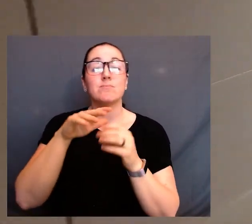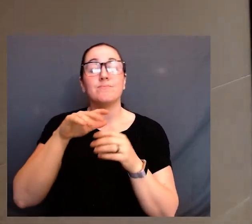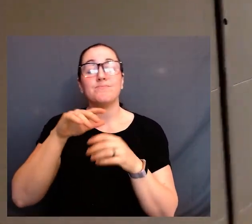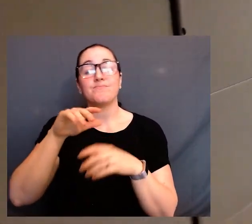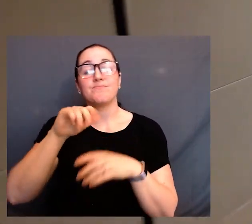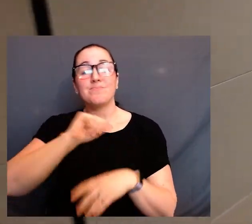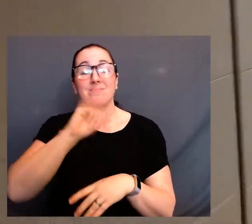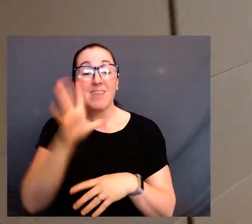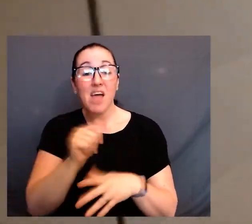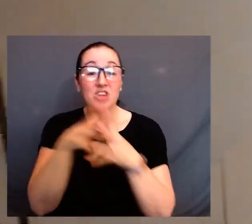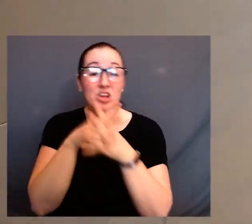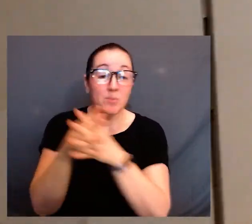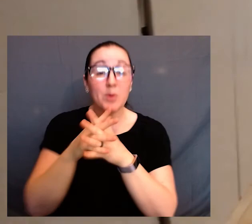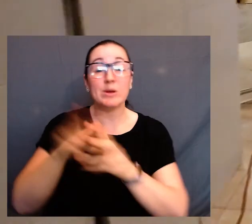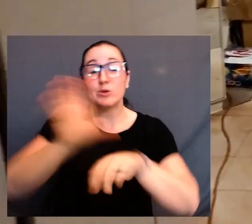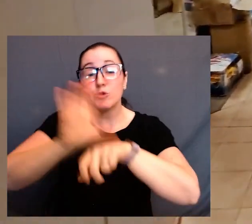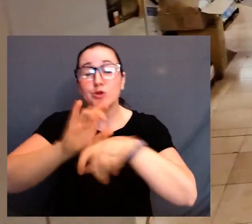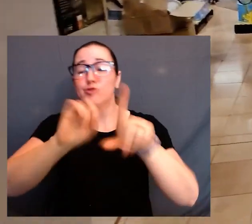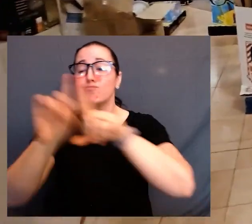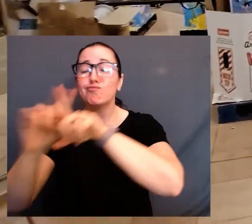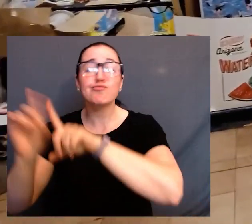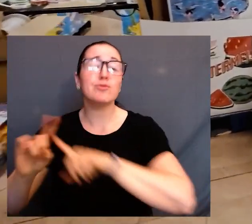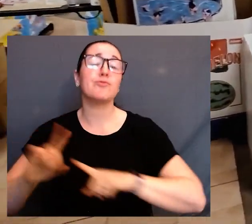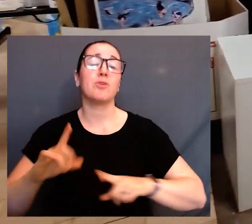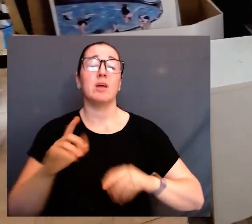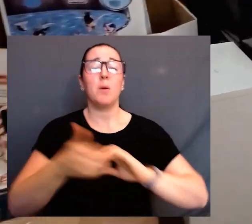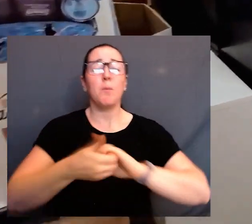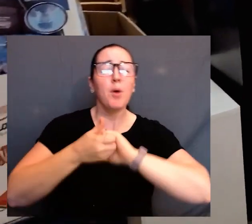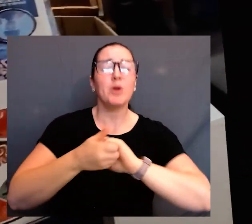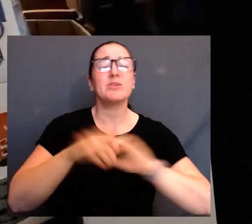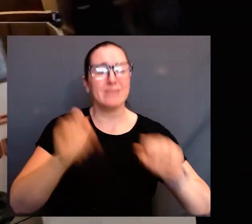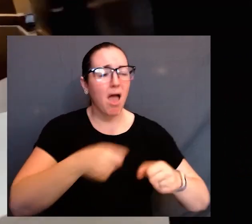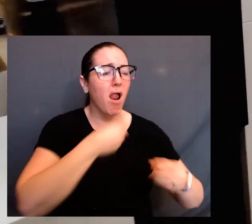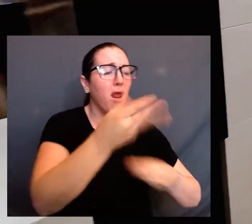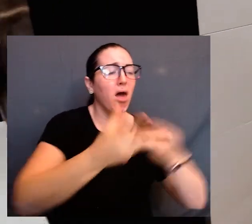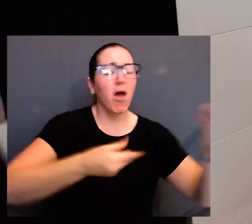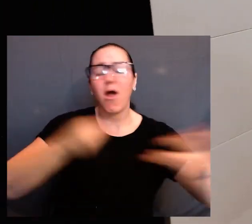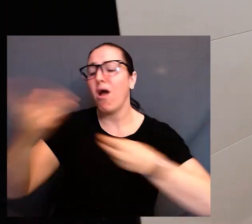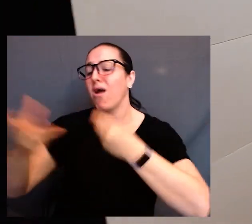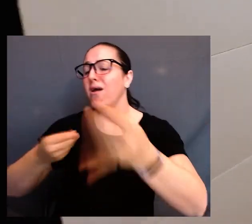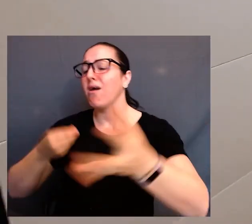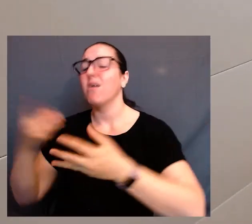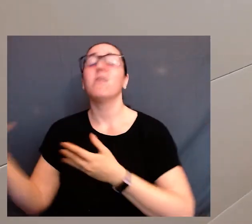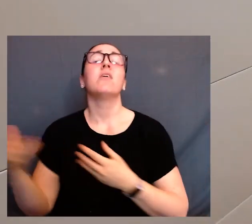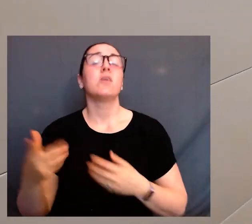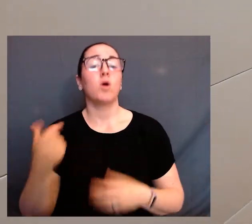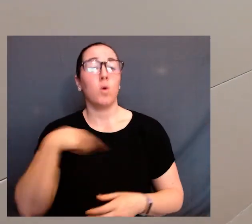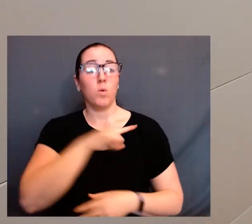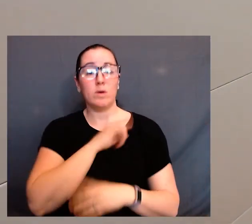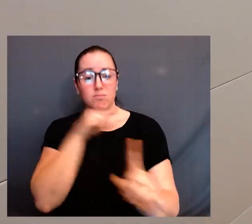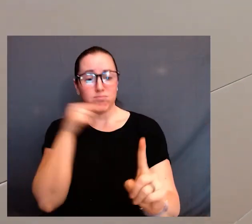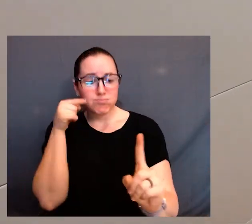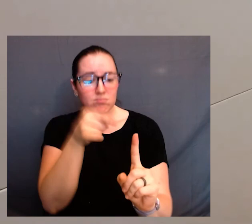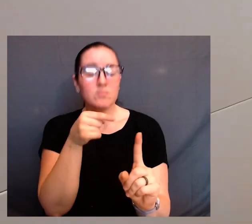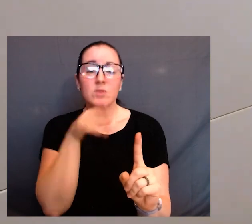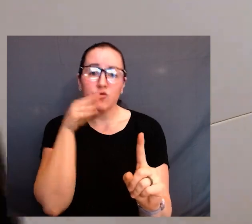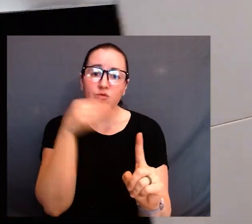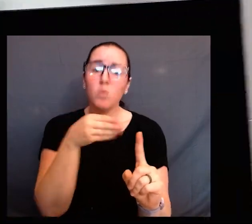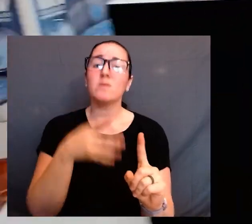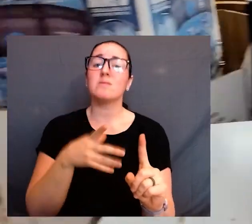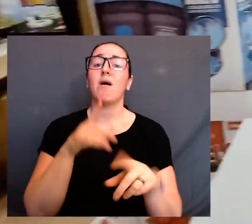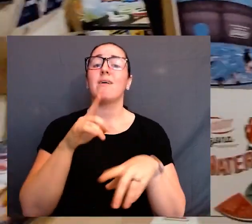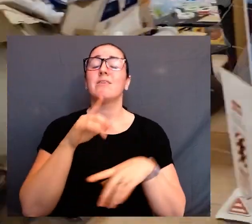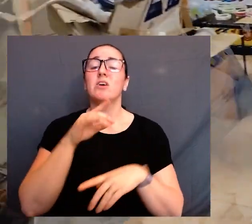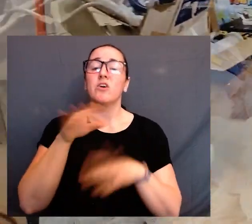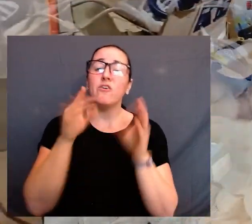network that we started with 32 organizations and churches that we get to pour into. We've also targeted the huge food scarcity needs in this Metro